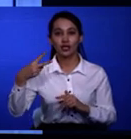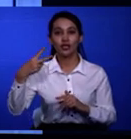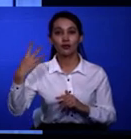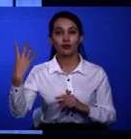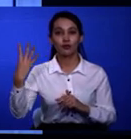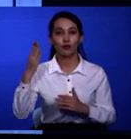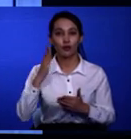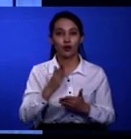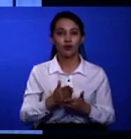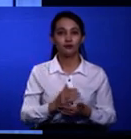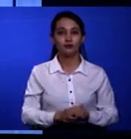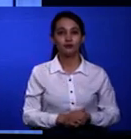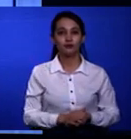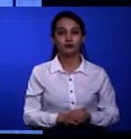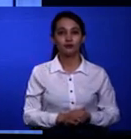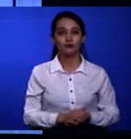24.